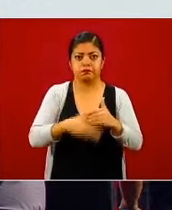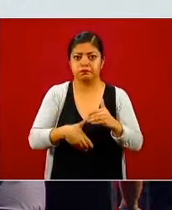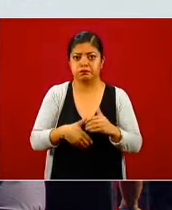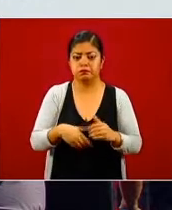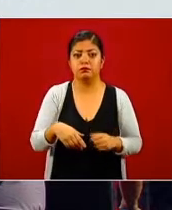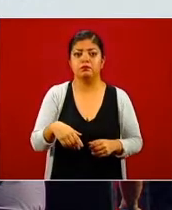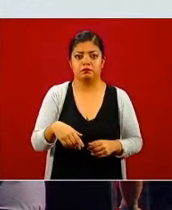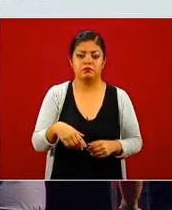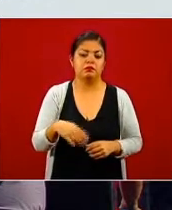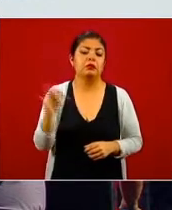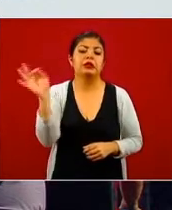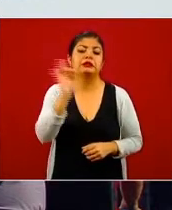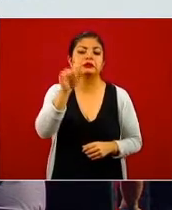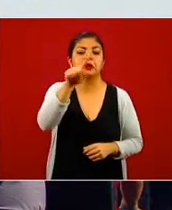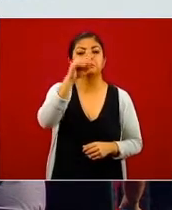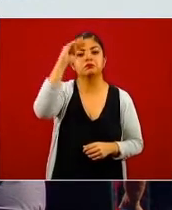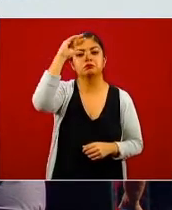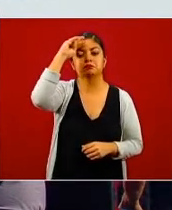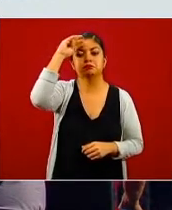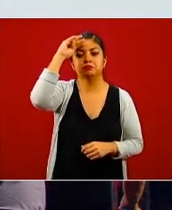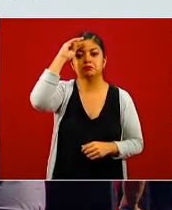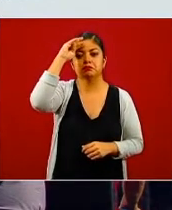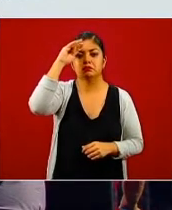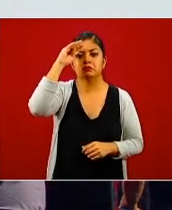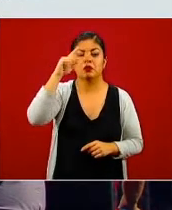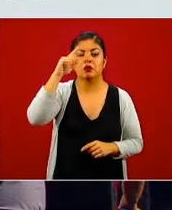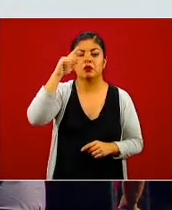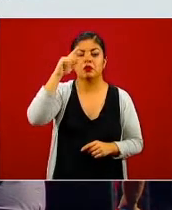have totally run through the whole epidemic.